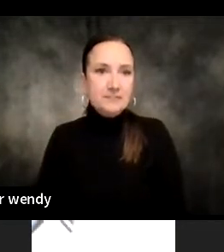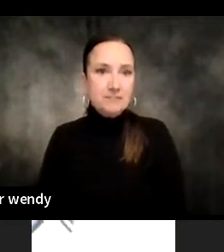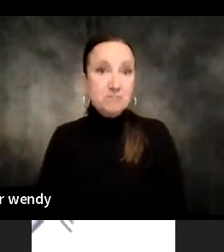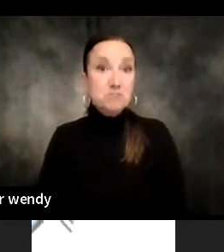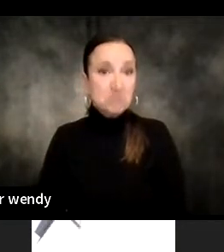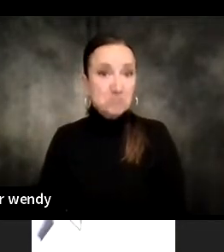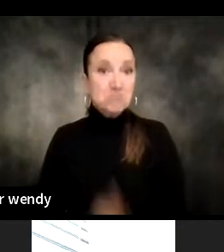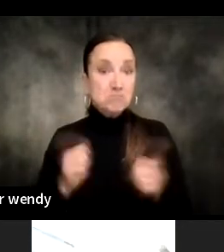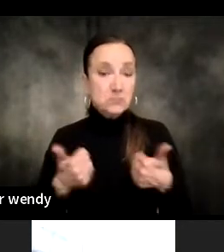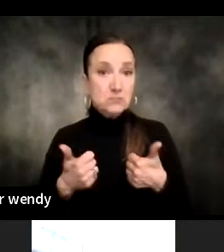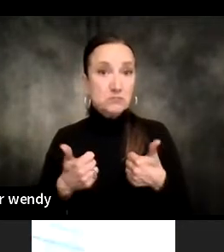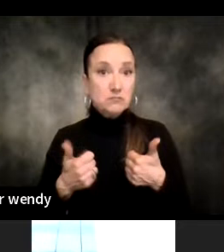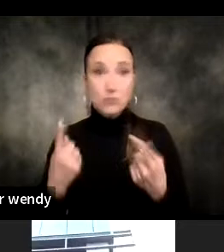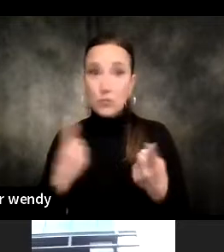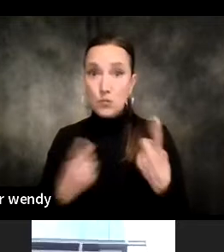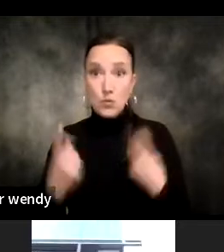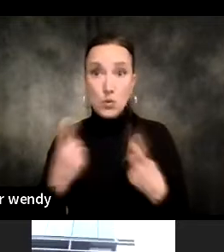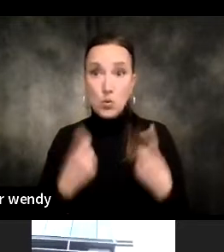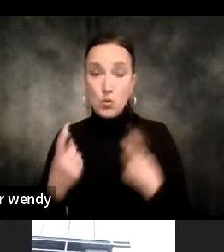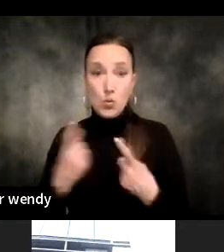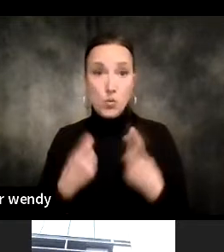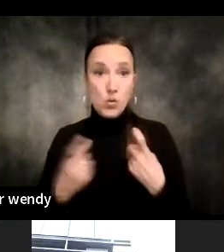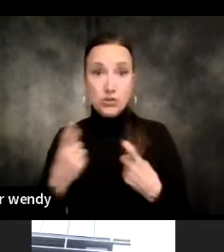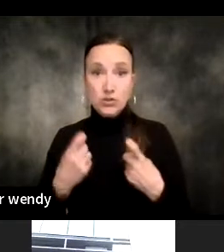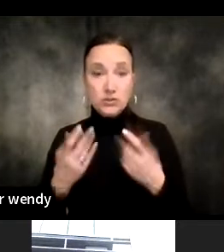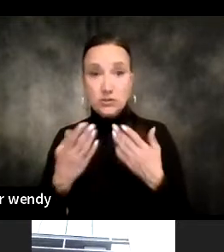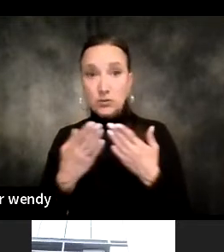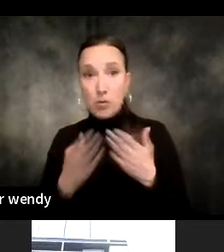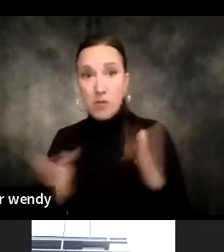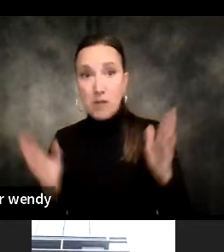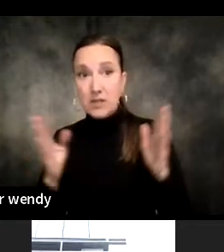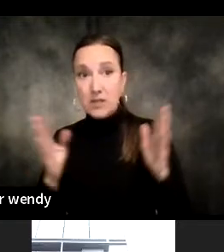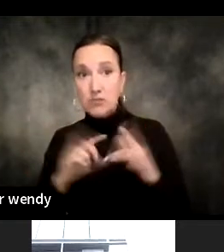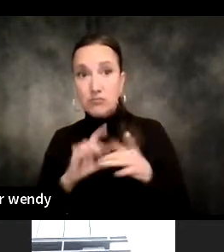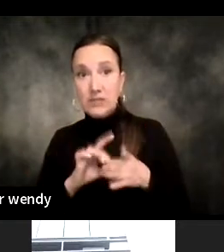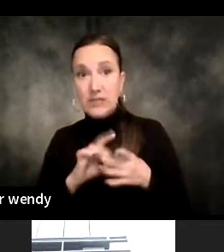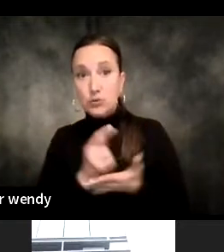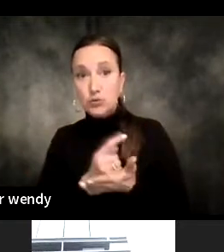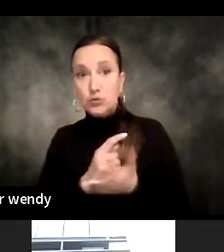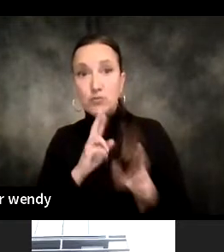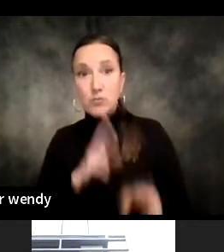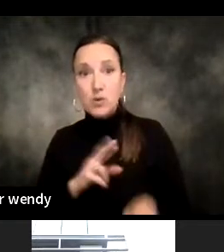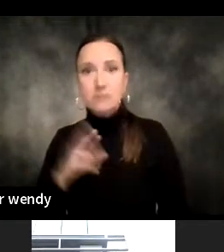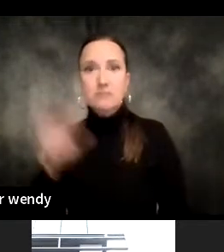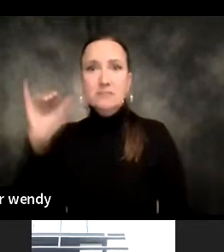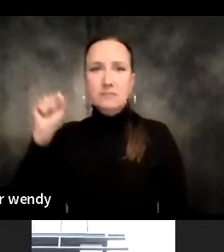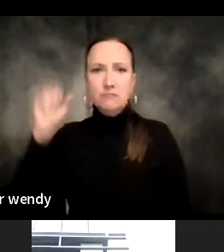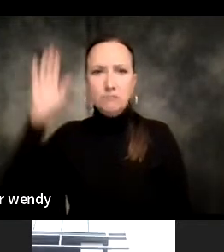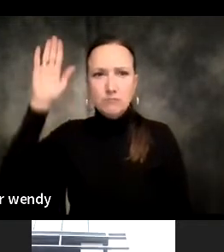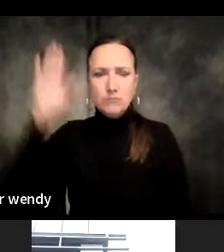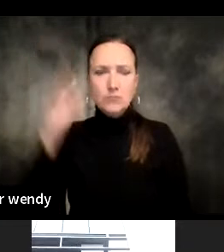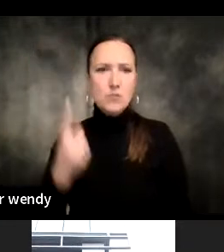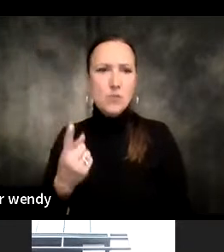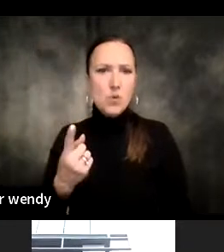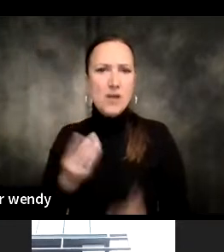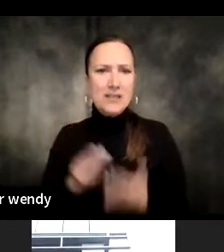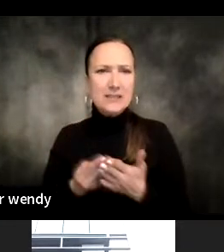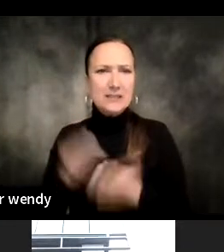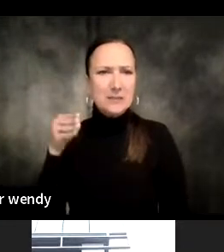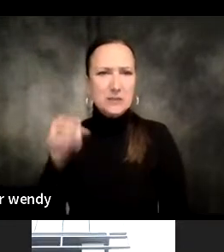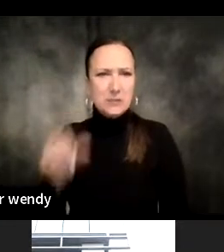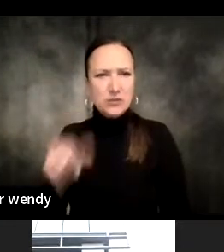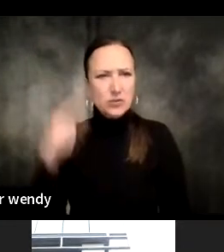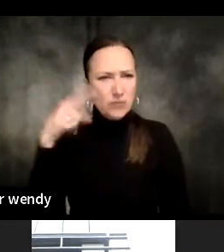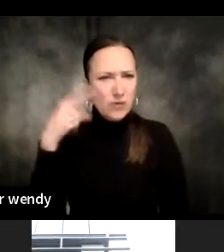Okay. Are there any questions from the commissioner of the public on the treasurer's report? Yes. What are those expenditures